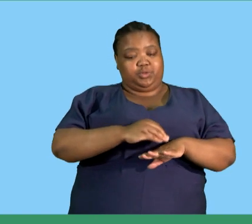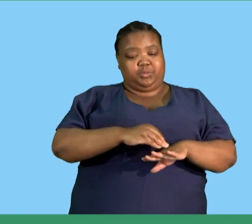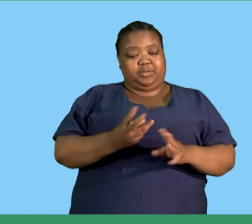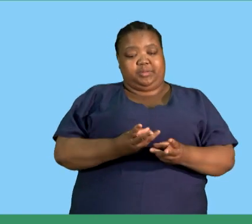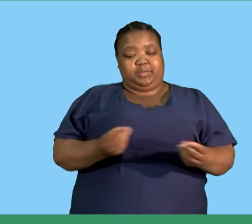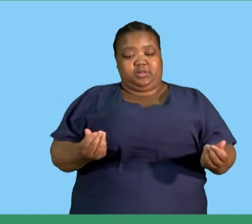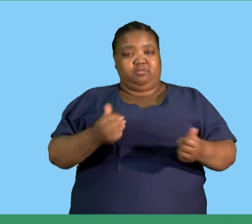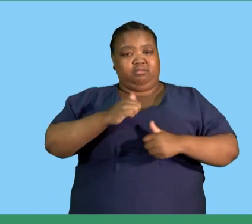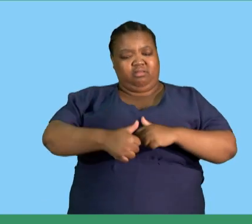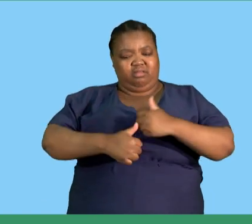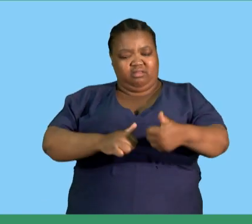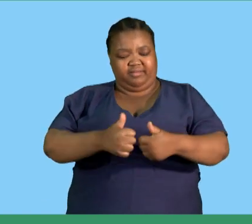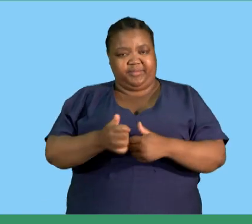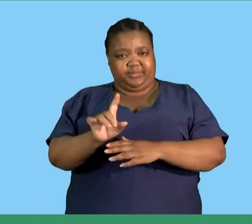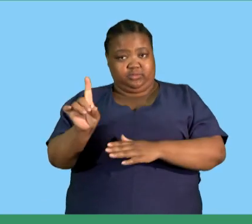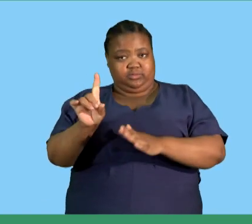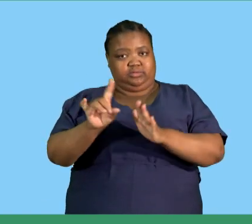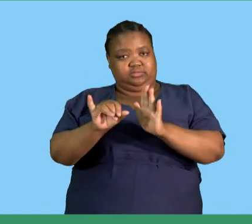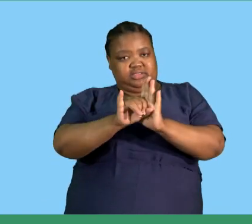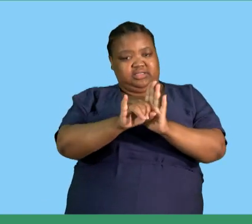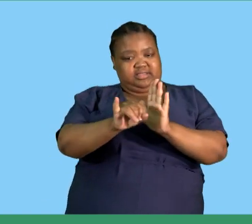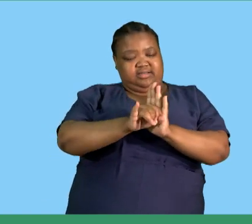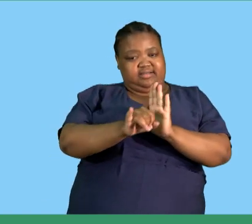the problem-solving steps.